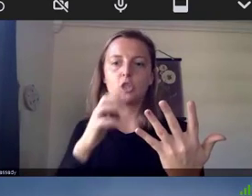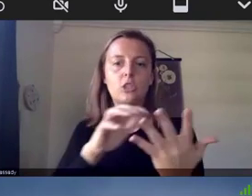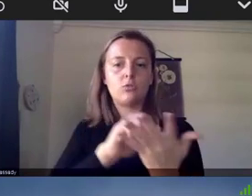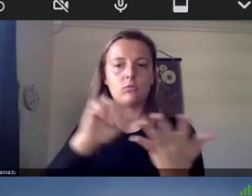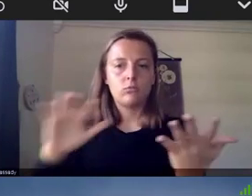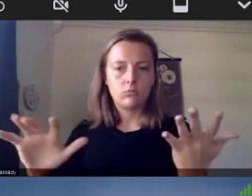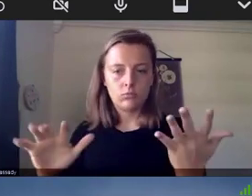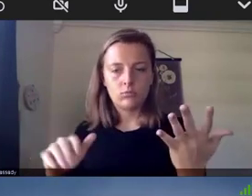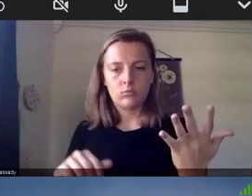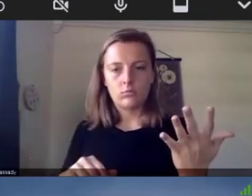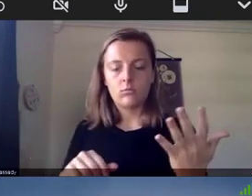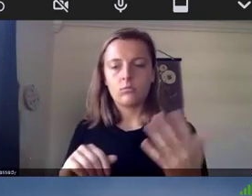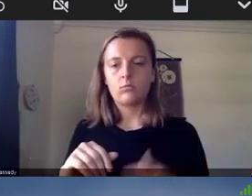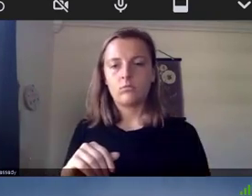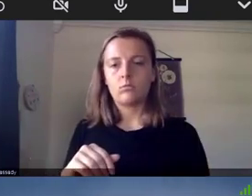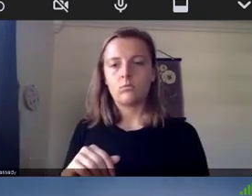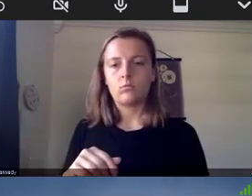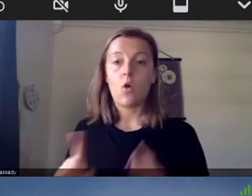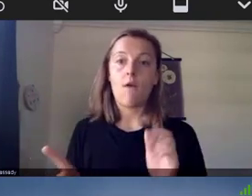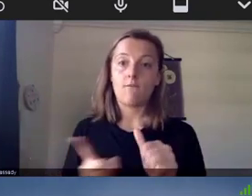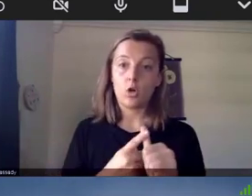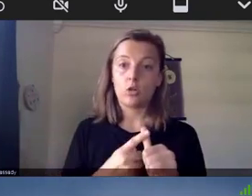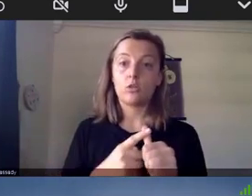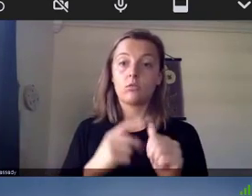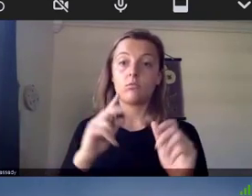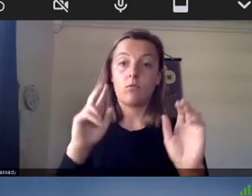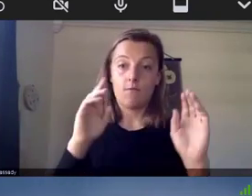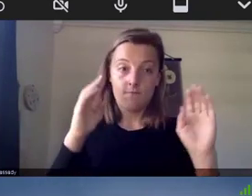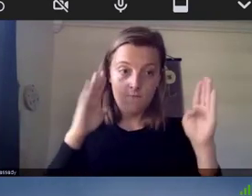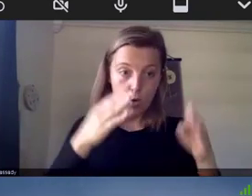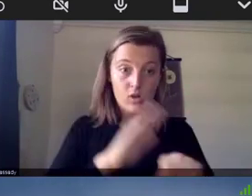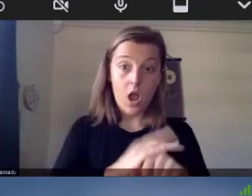parallel, then we can get a total resistance.